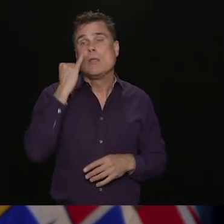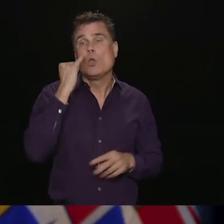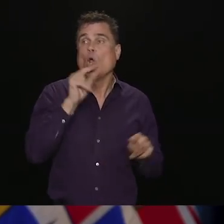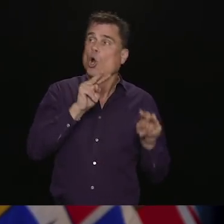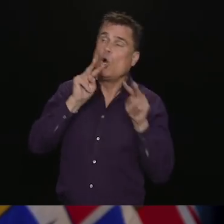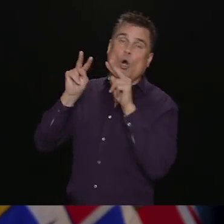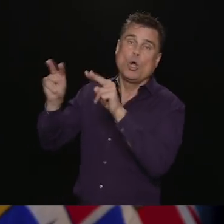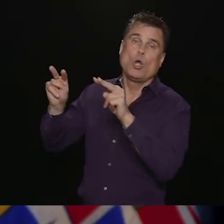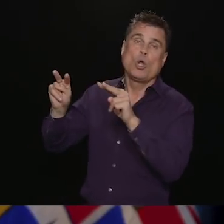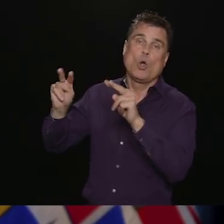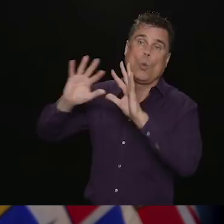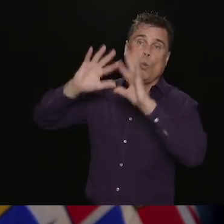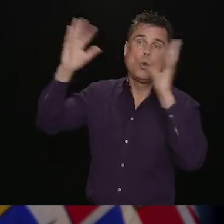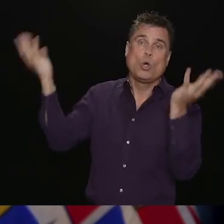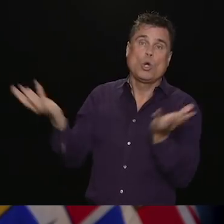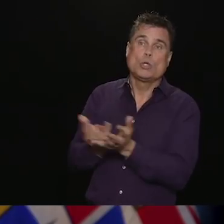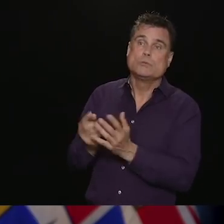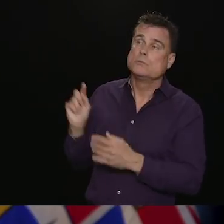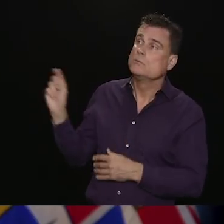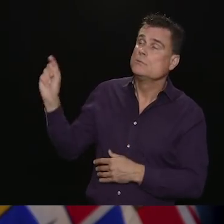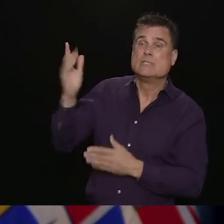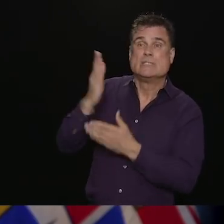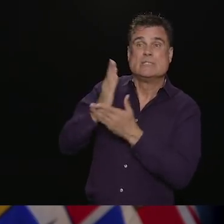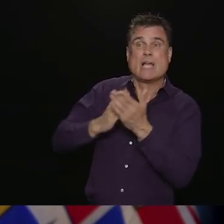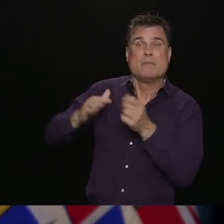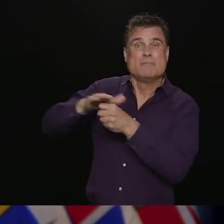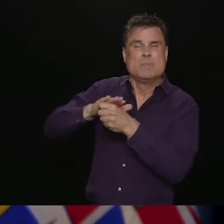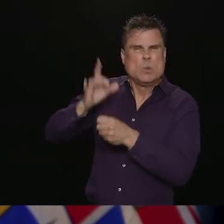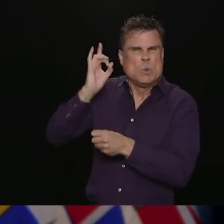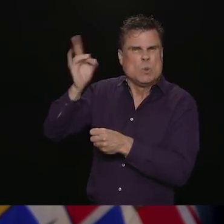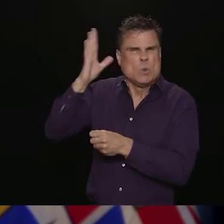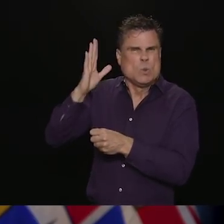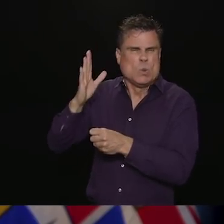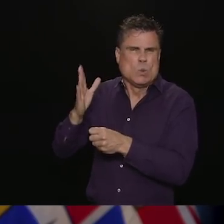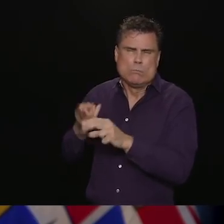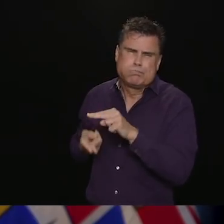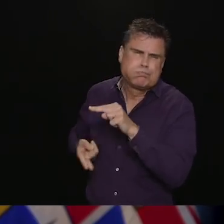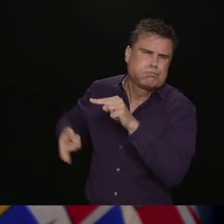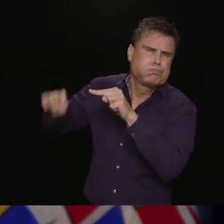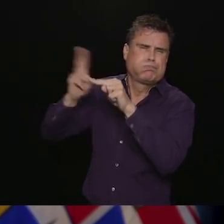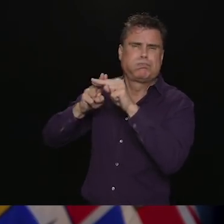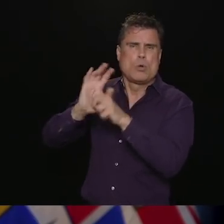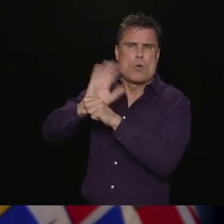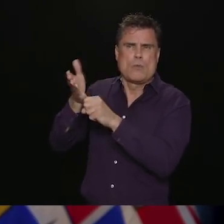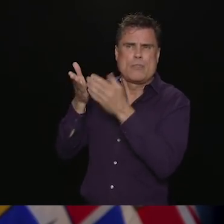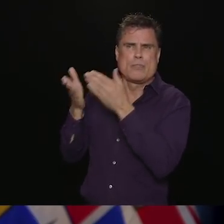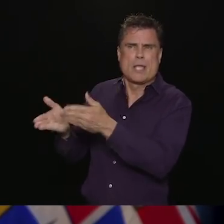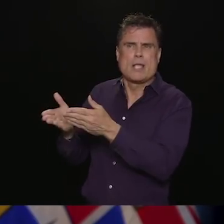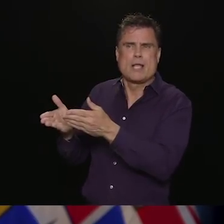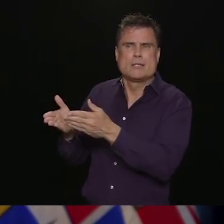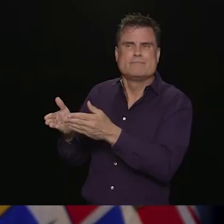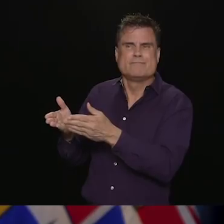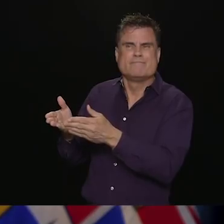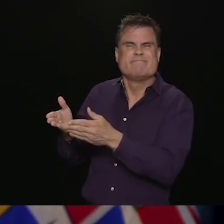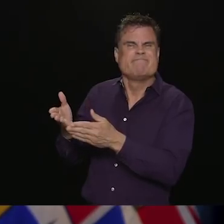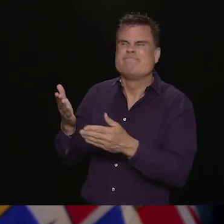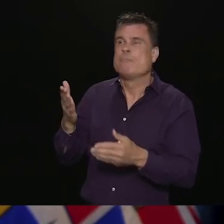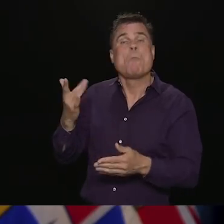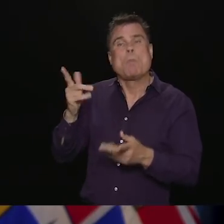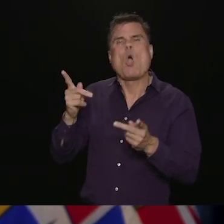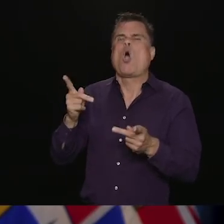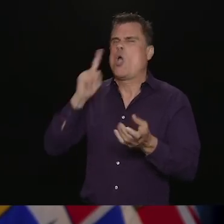wildly through the air, when really if there's quite a few people in a particularly in an enclosed environment who have even